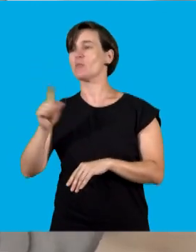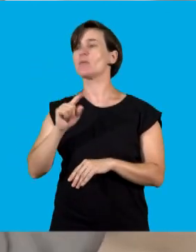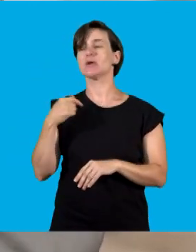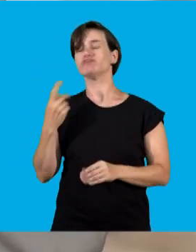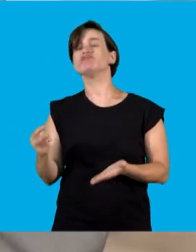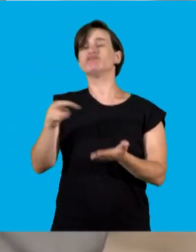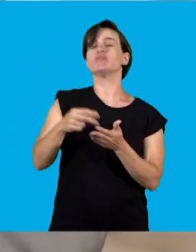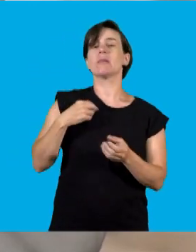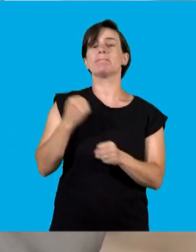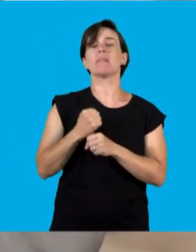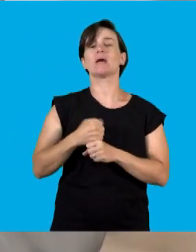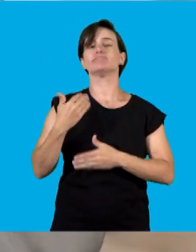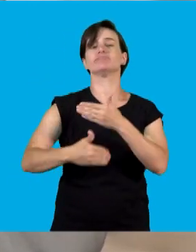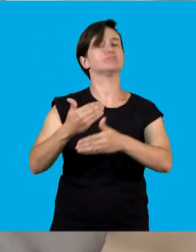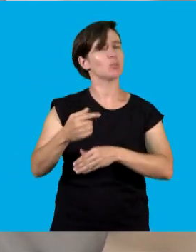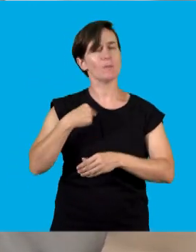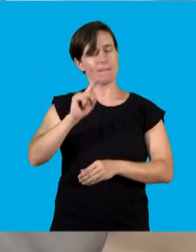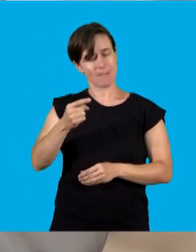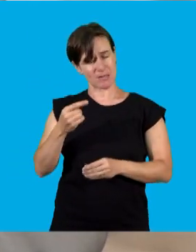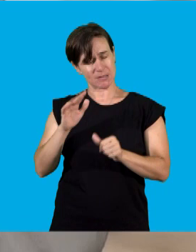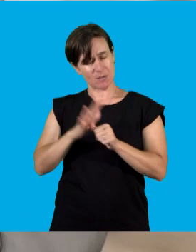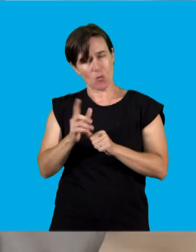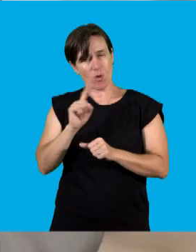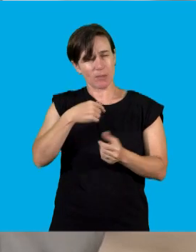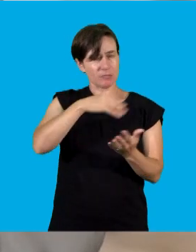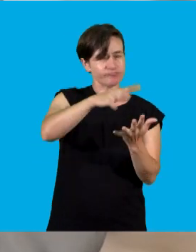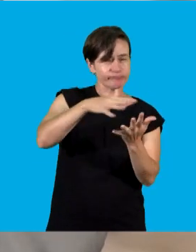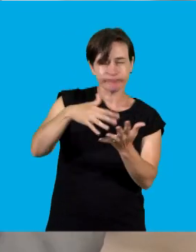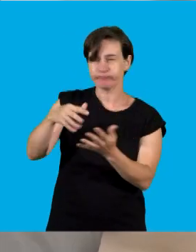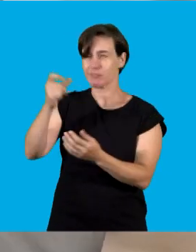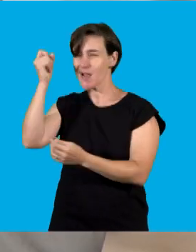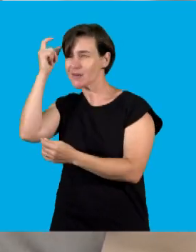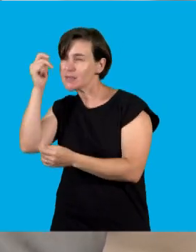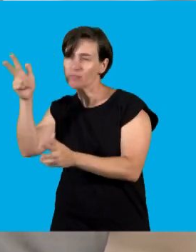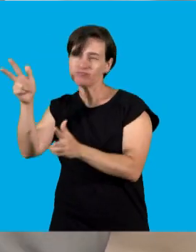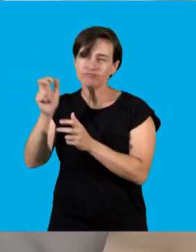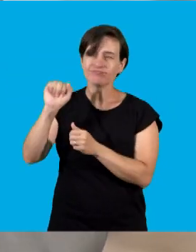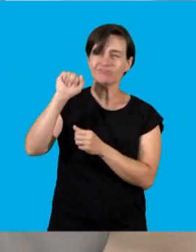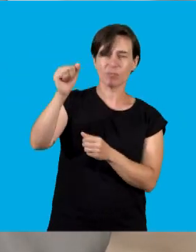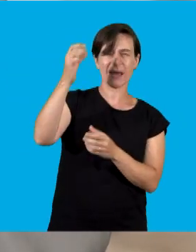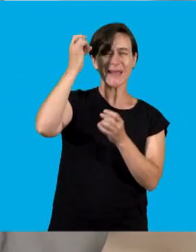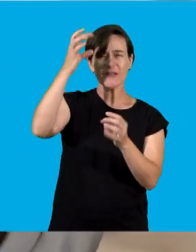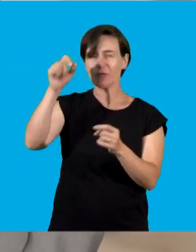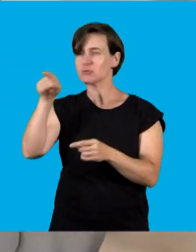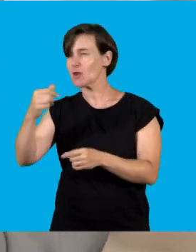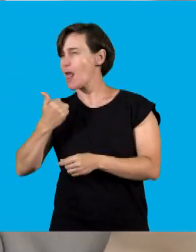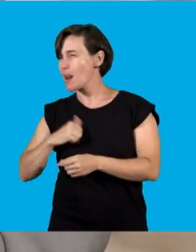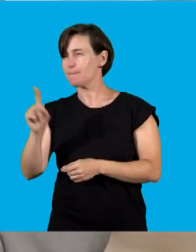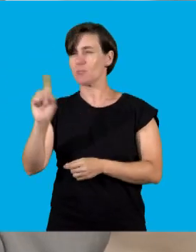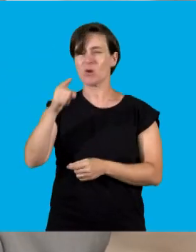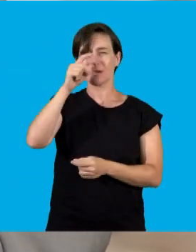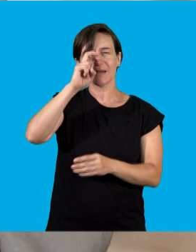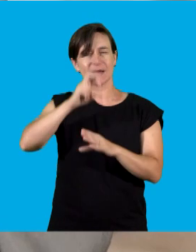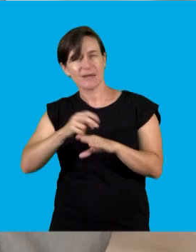pens maybe, for example. You first need to gather information. You need to do a research. We call that the